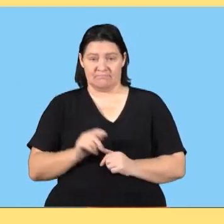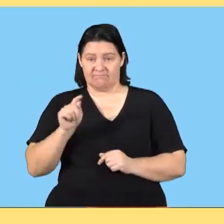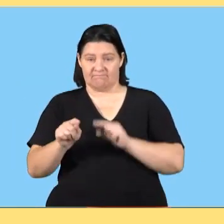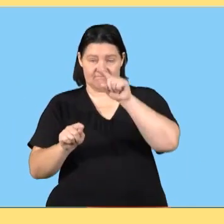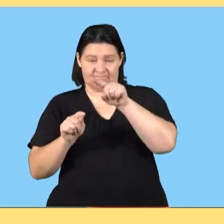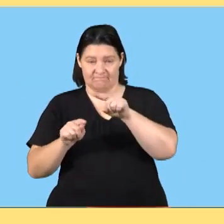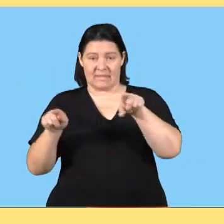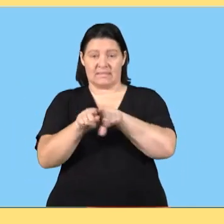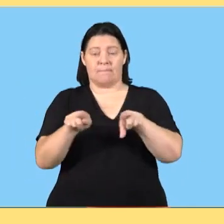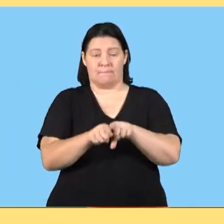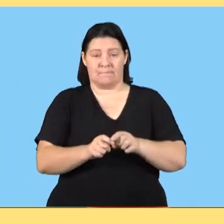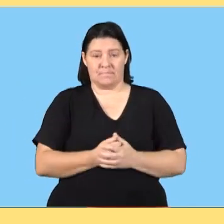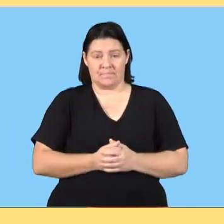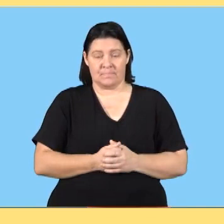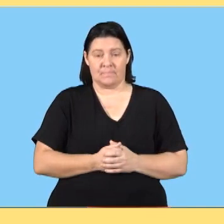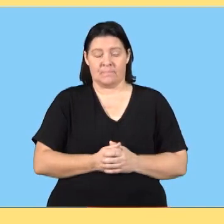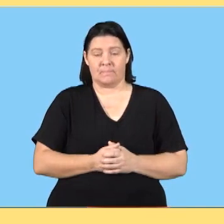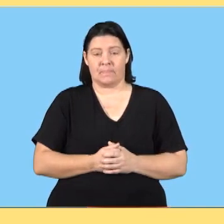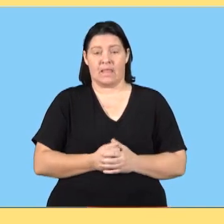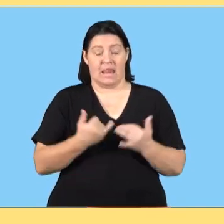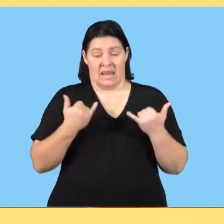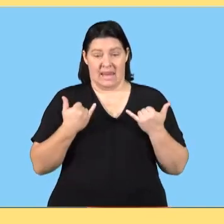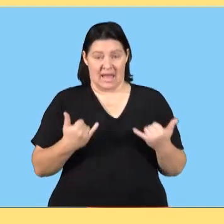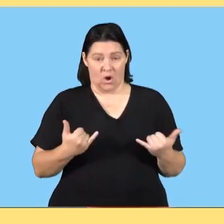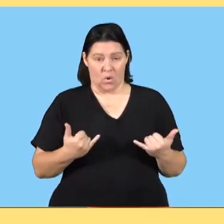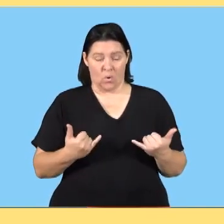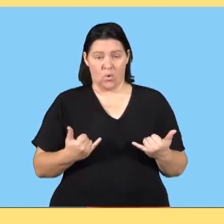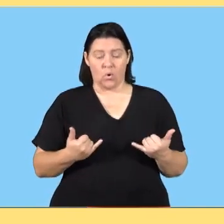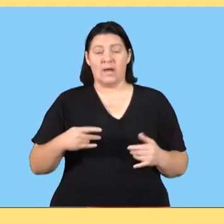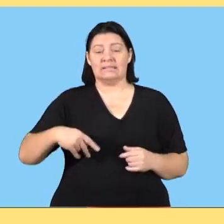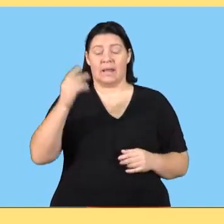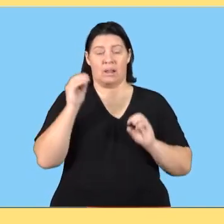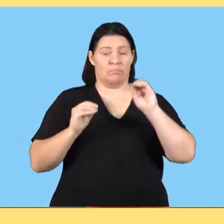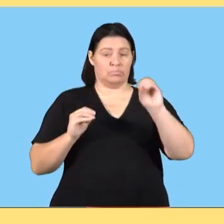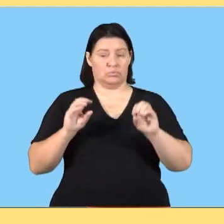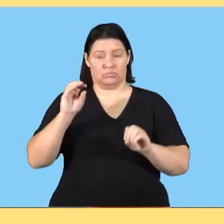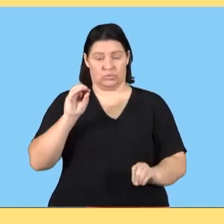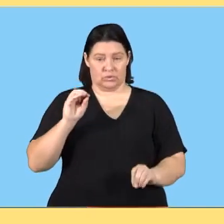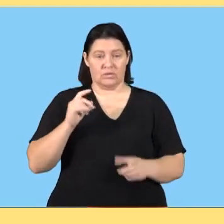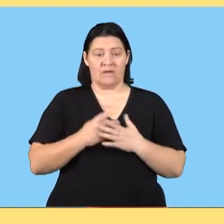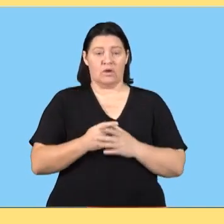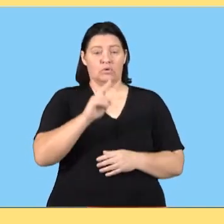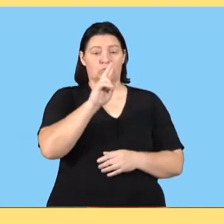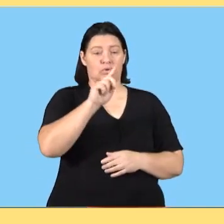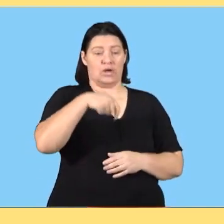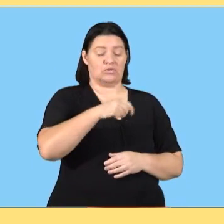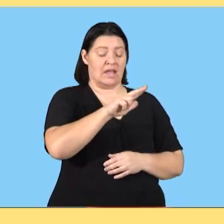same amount over there. And for us now to complete double entry, you see